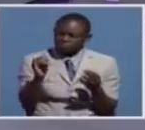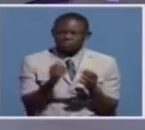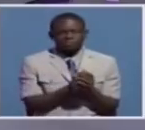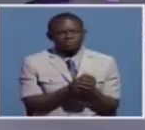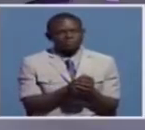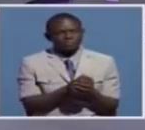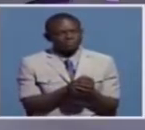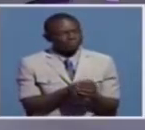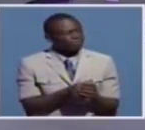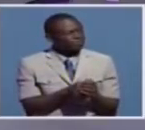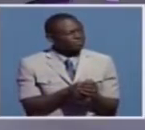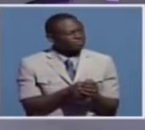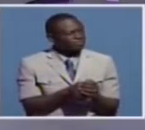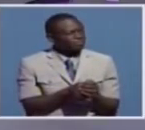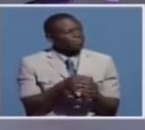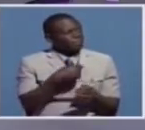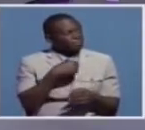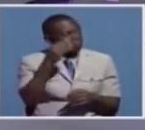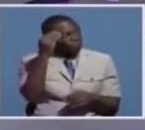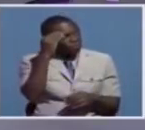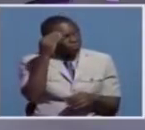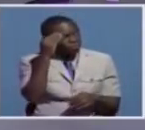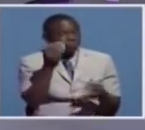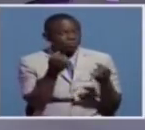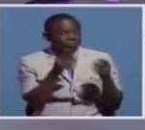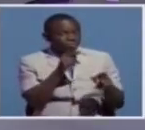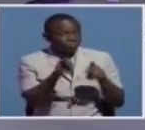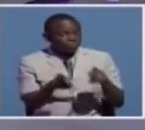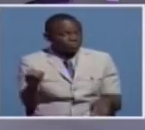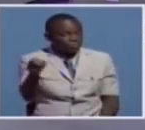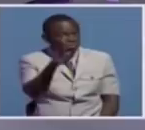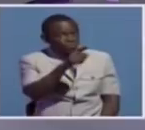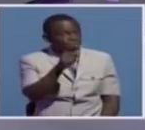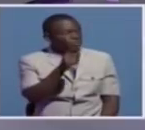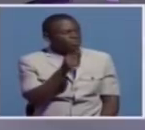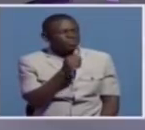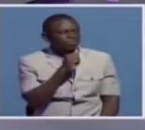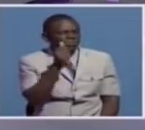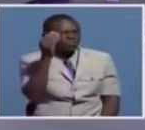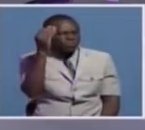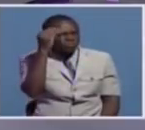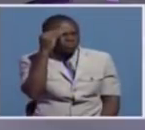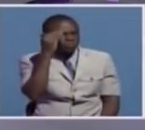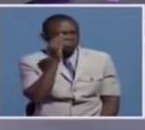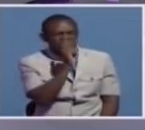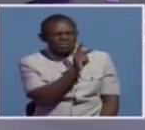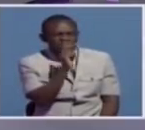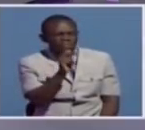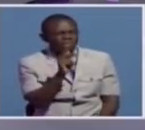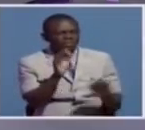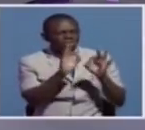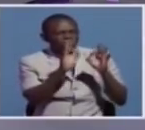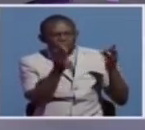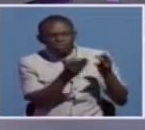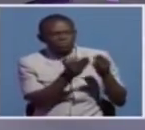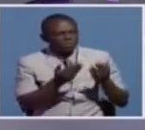a number of our viewers who may not really understand the Kaunda family, the family tree. I want you to